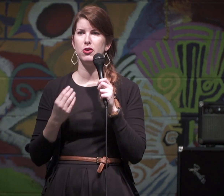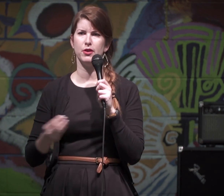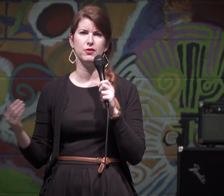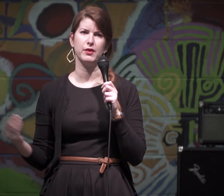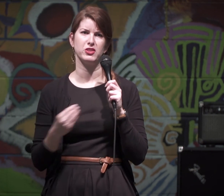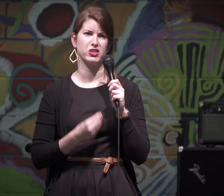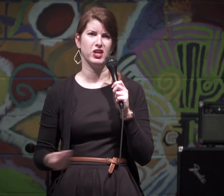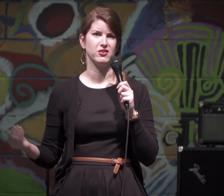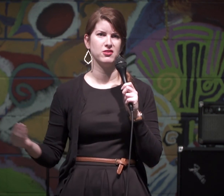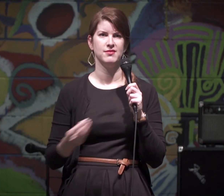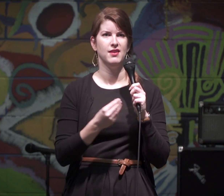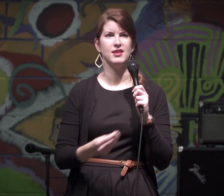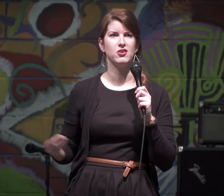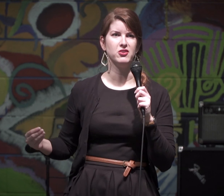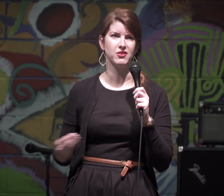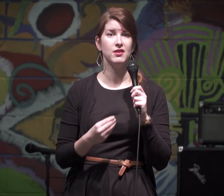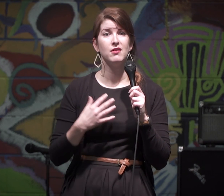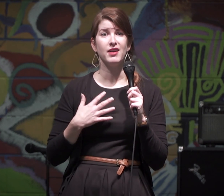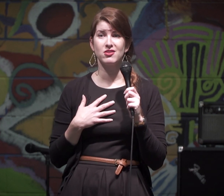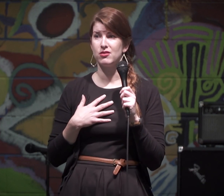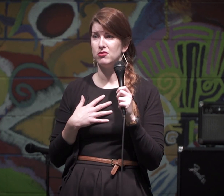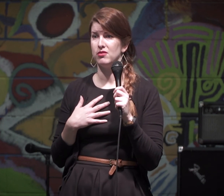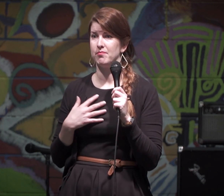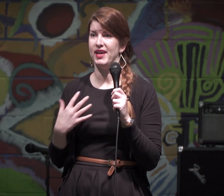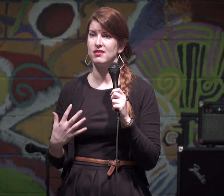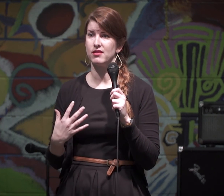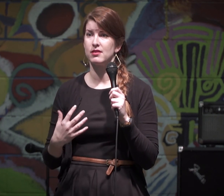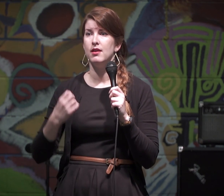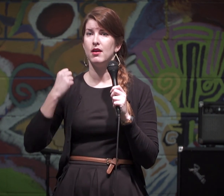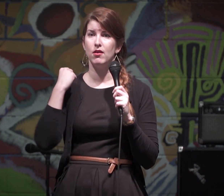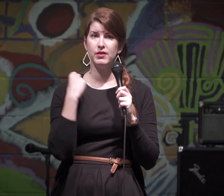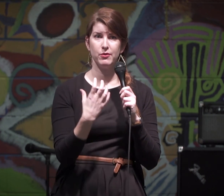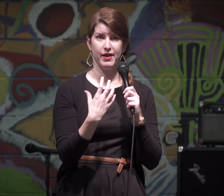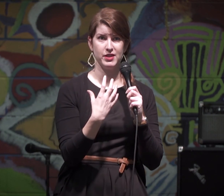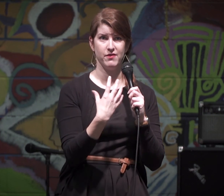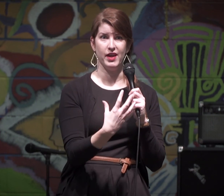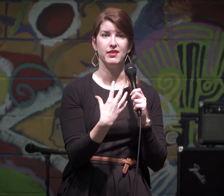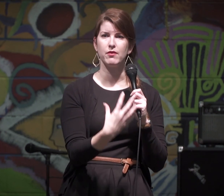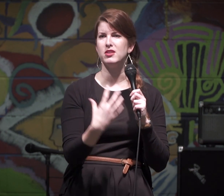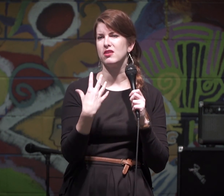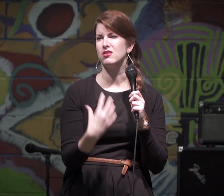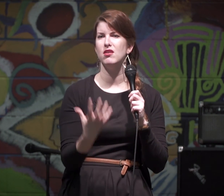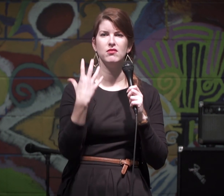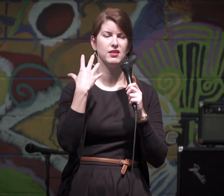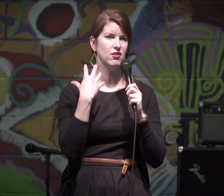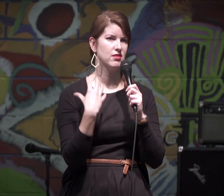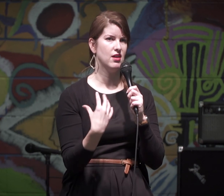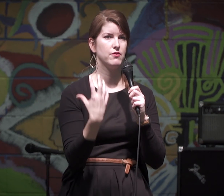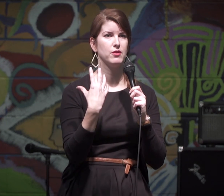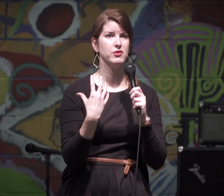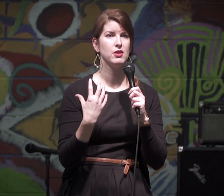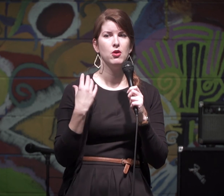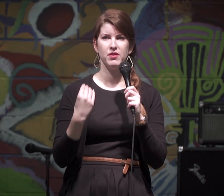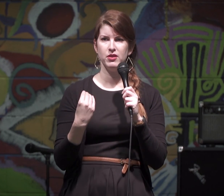interpreter, you're there for language exchange, and that's all you do. We're actually cultural ambassadors. Not only are we having to convey language and the tone and all the